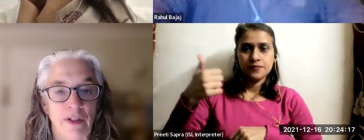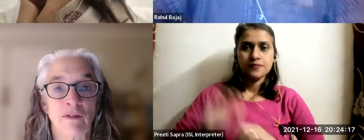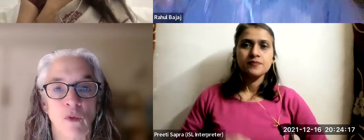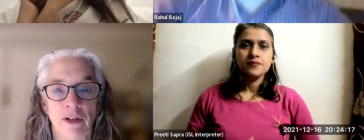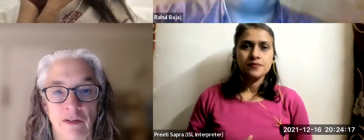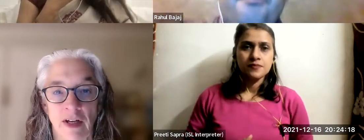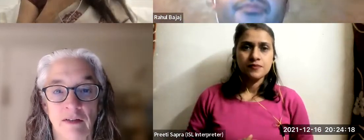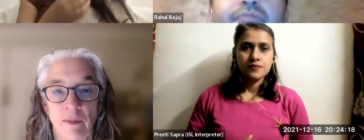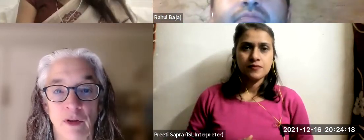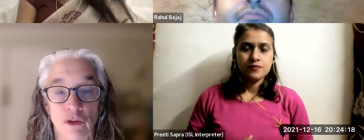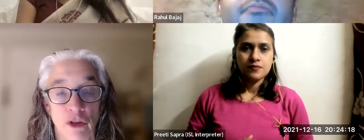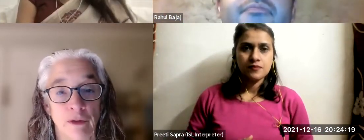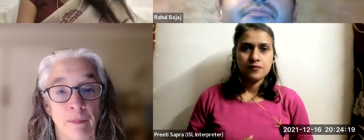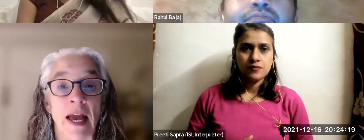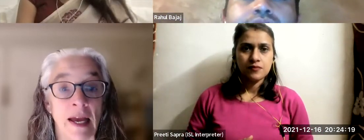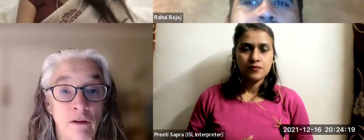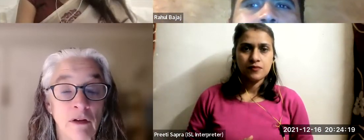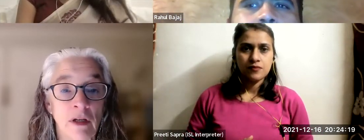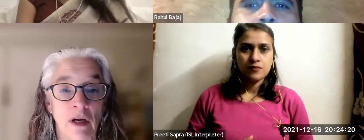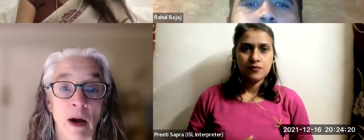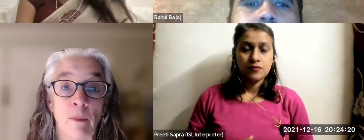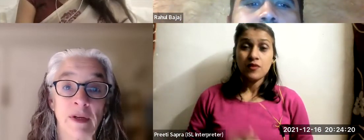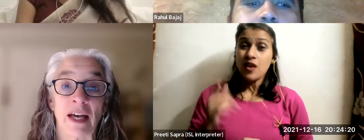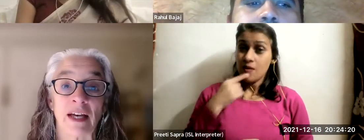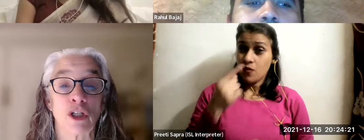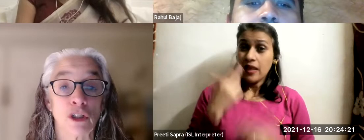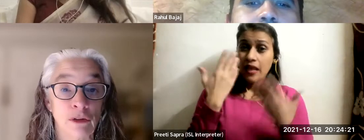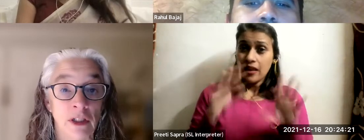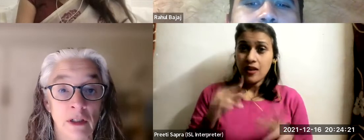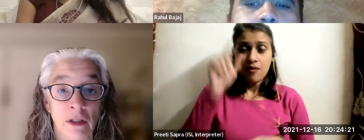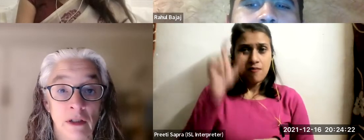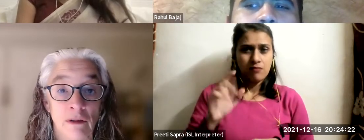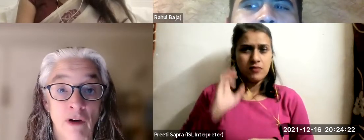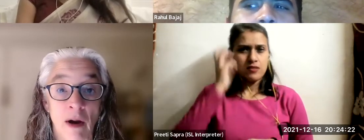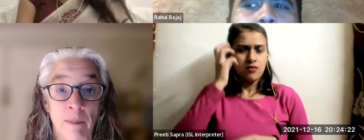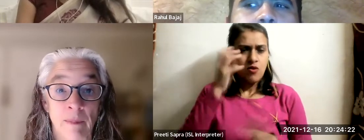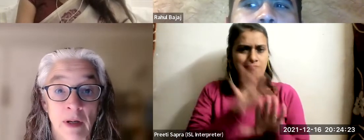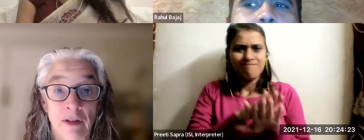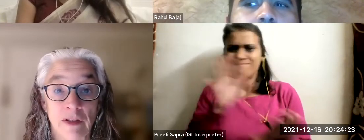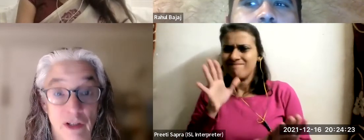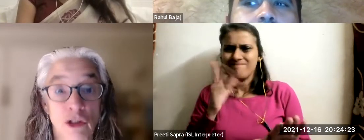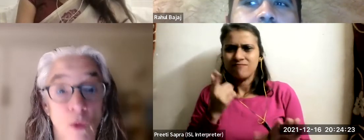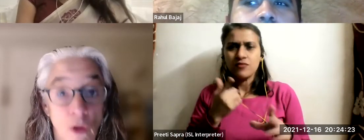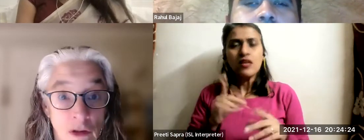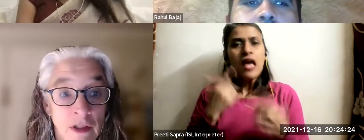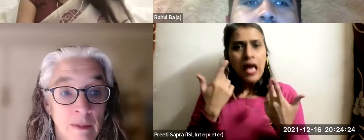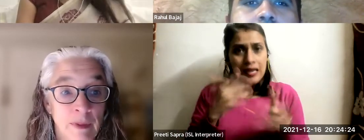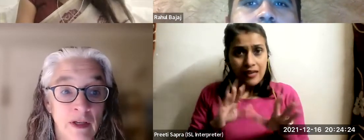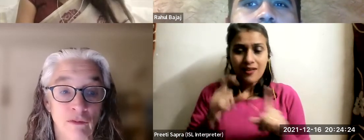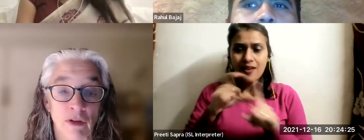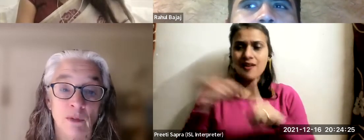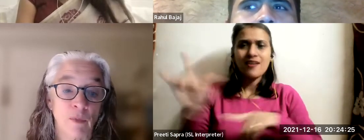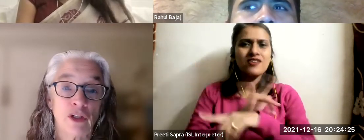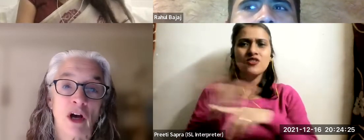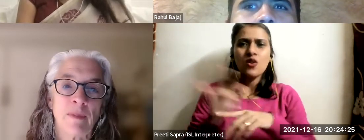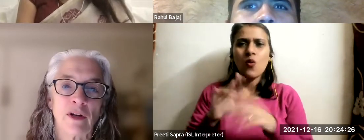I would never want to say to someone, you shouldn't be angry about being excluded from Right. digital world,